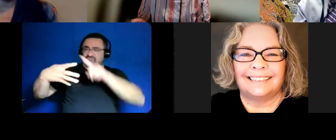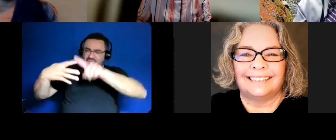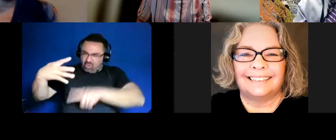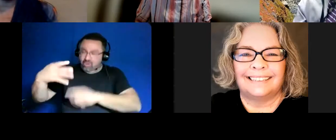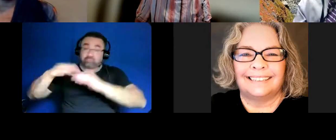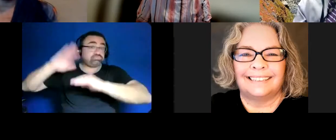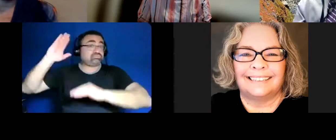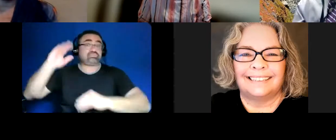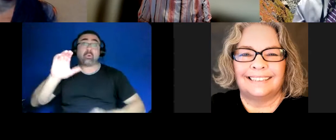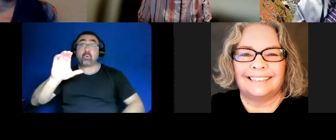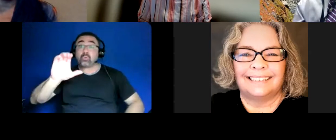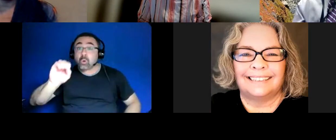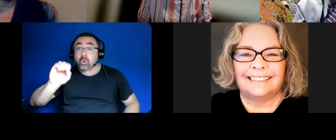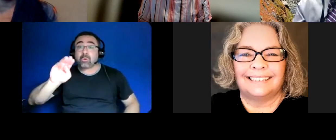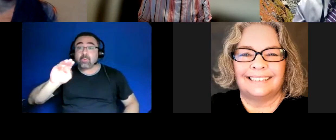comorbidities.